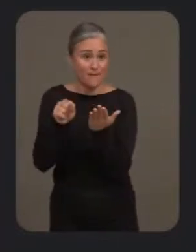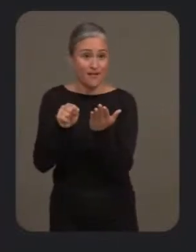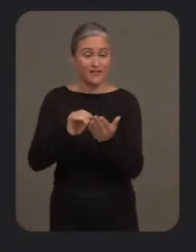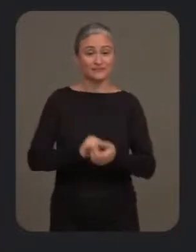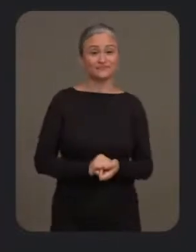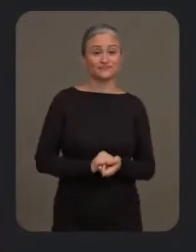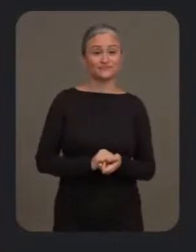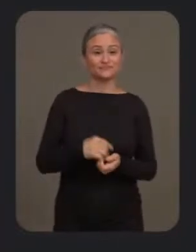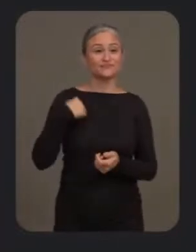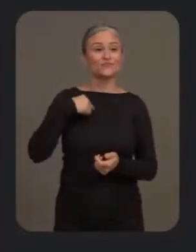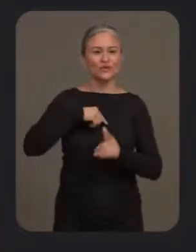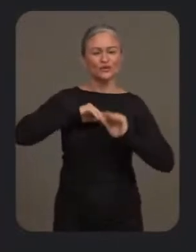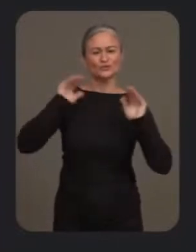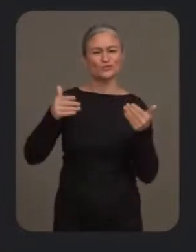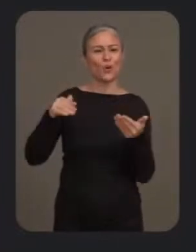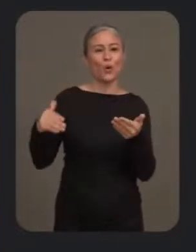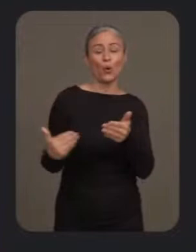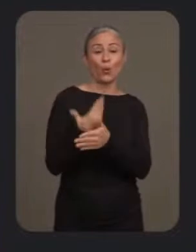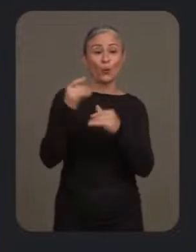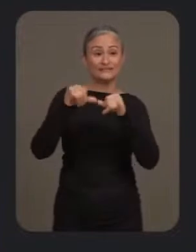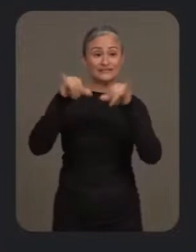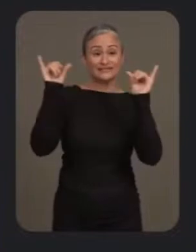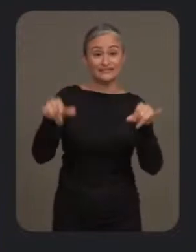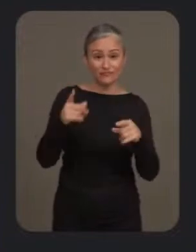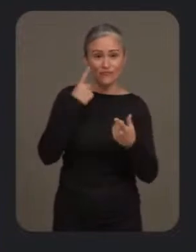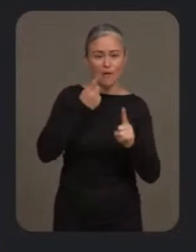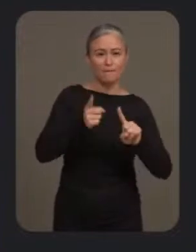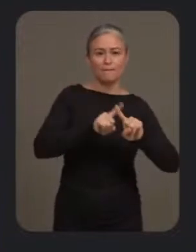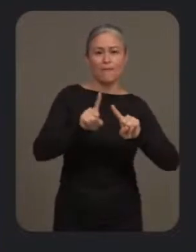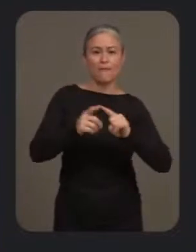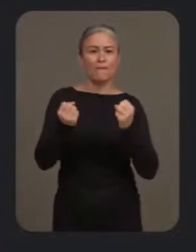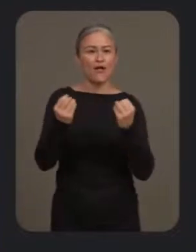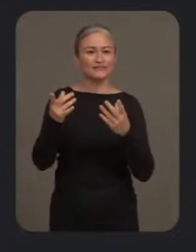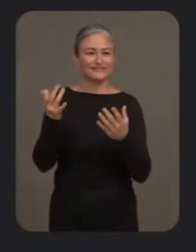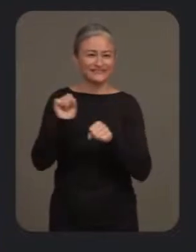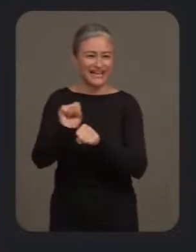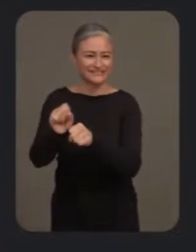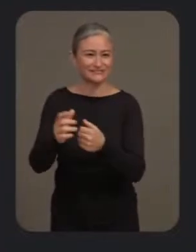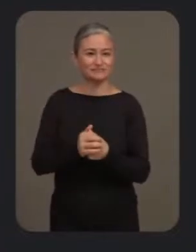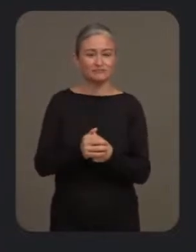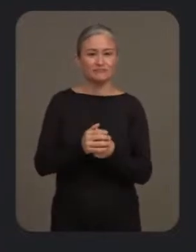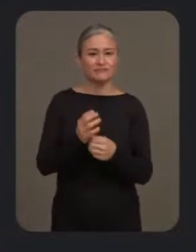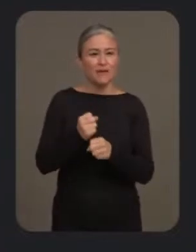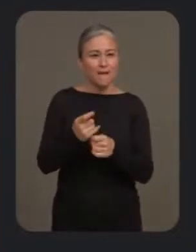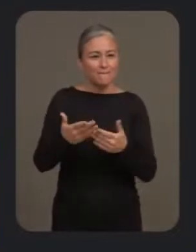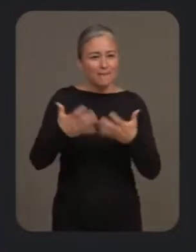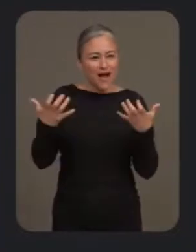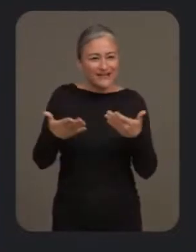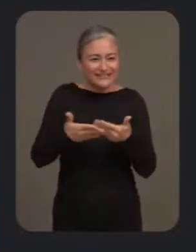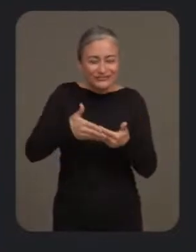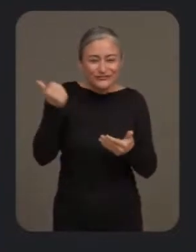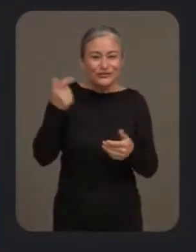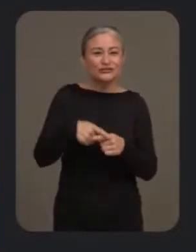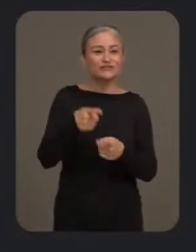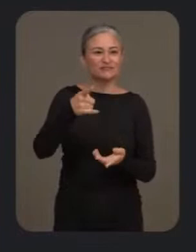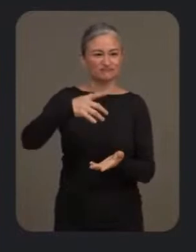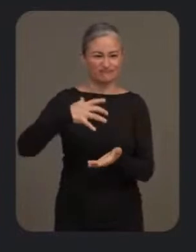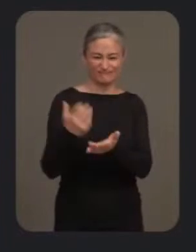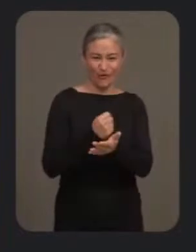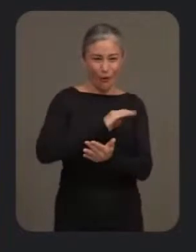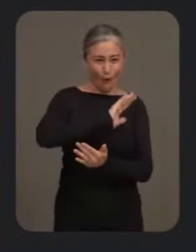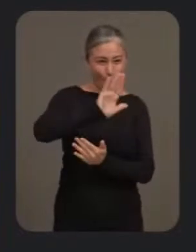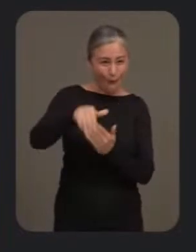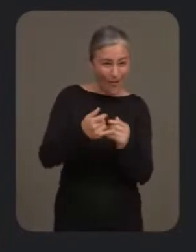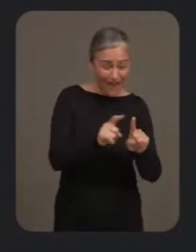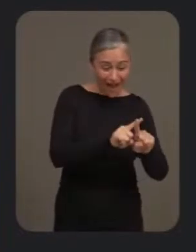foldables. We introduced a new system for multitasking that makes it so much easier to take advantage of all that